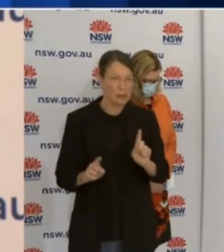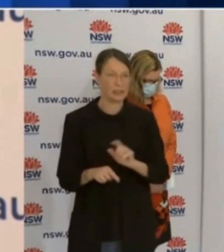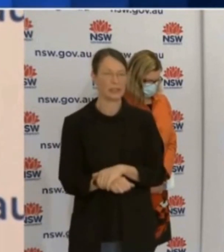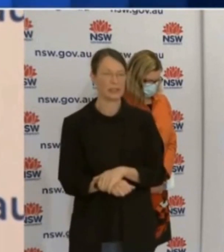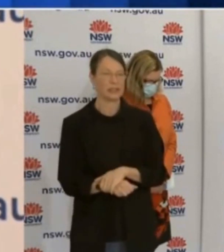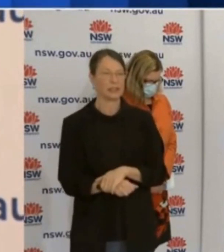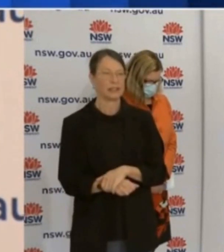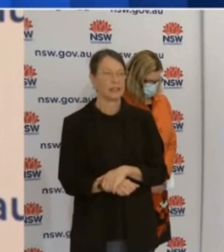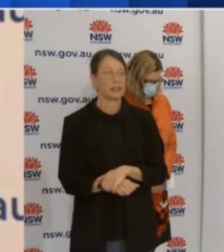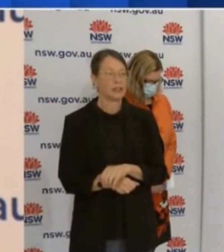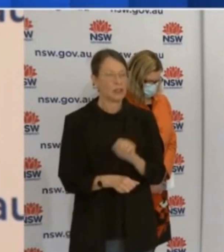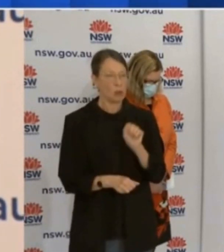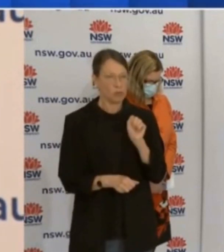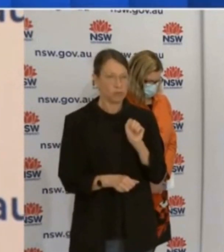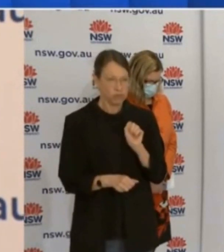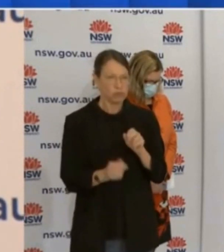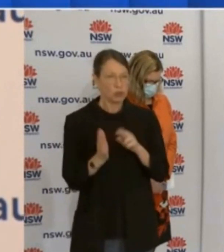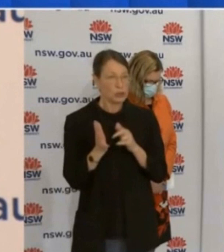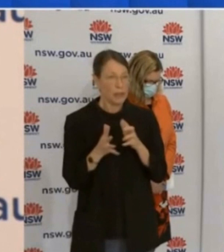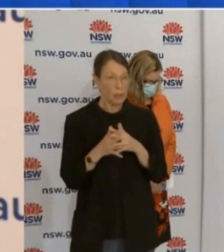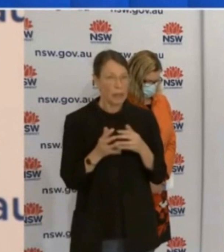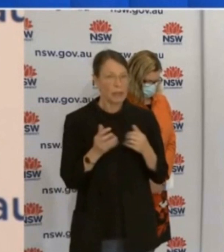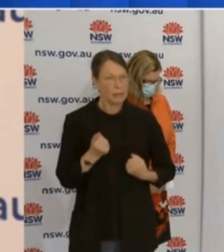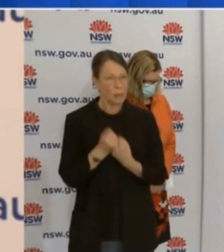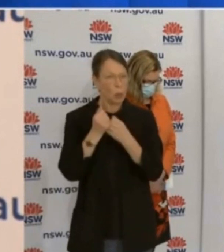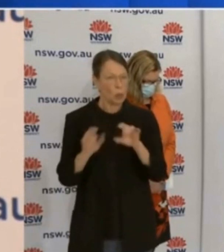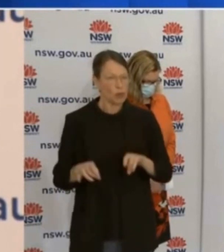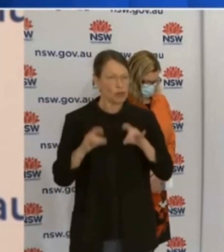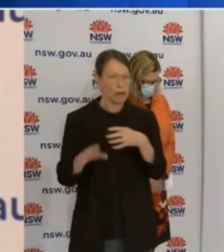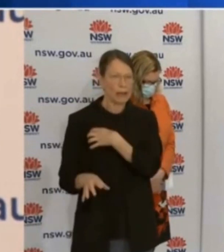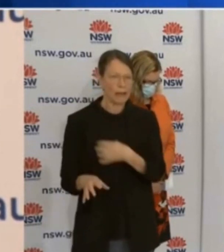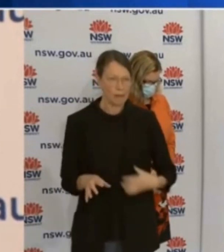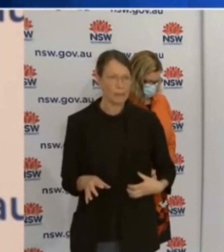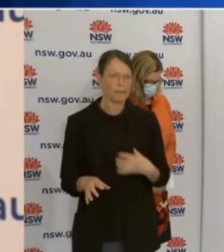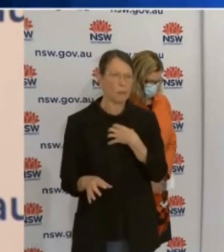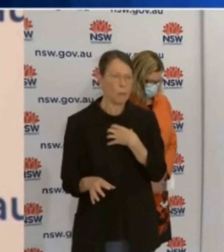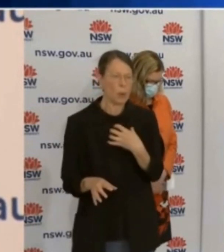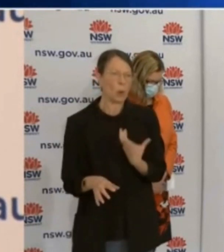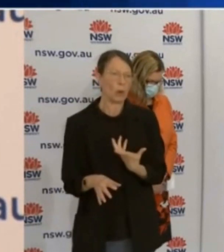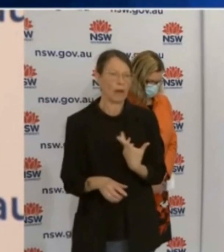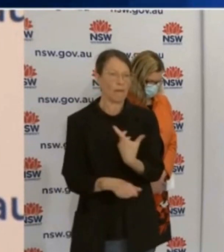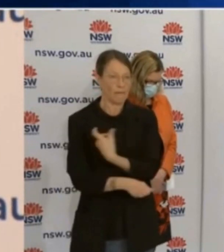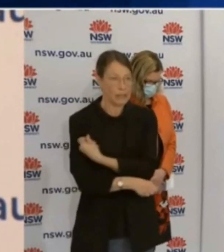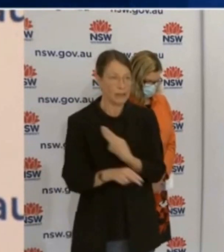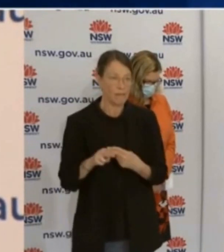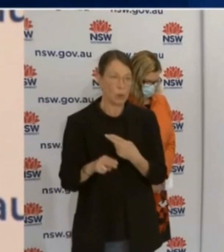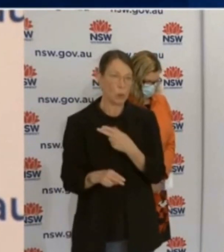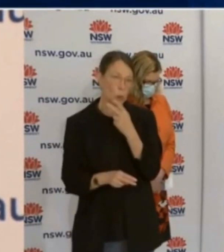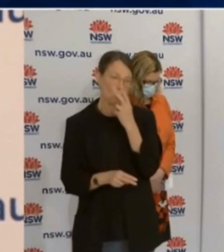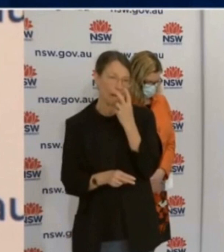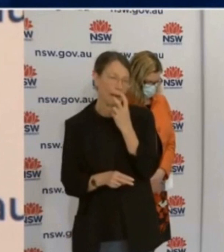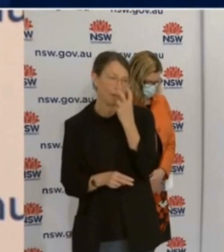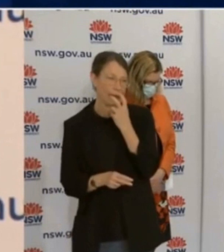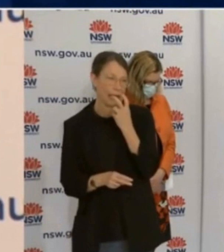has stepped up to assist the federal government in getting vaccinations for aged care workers. You might recollect that